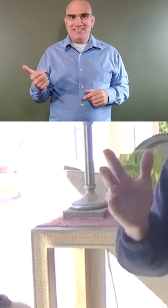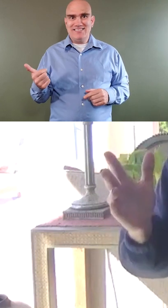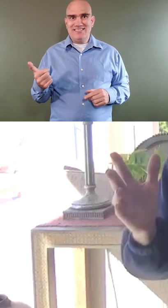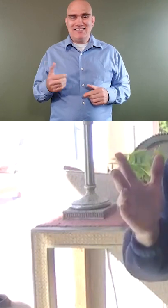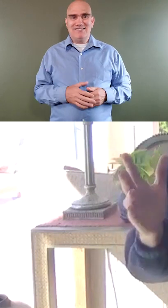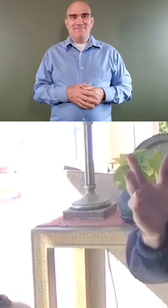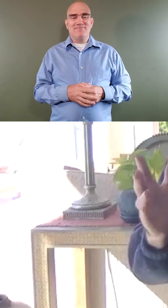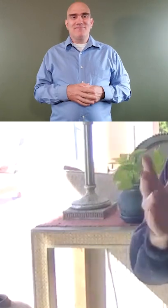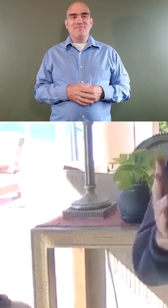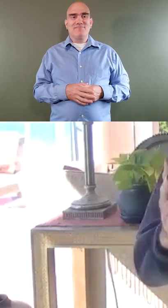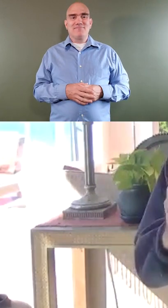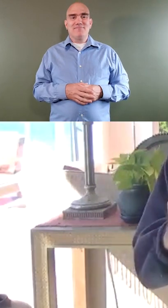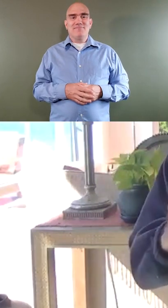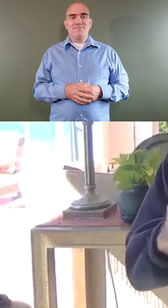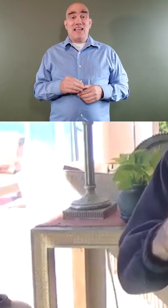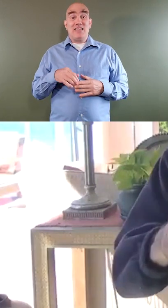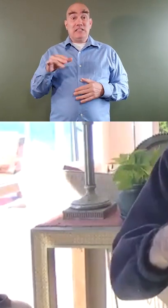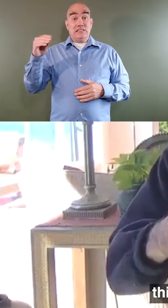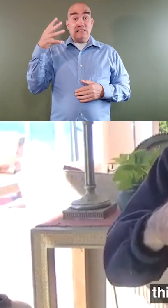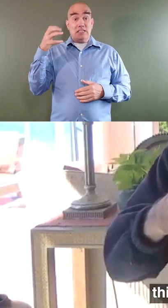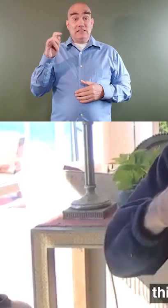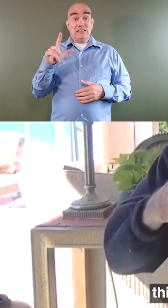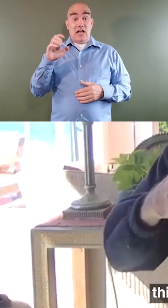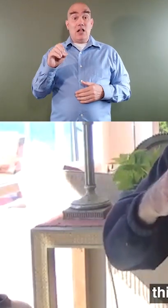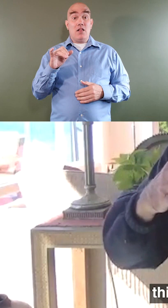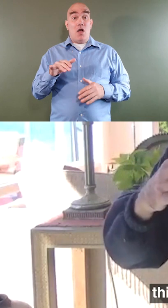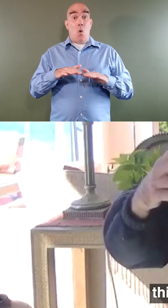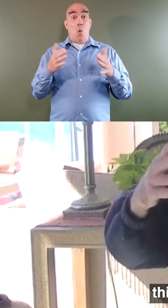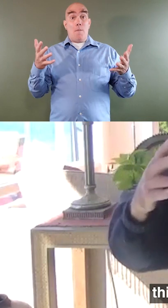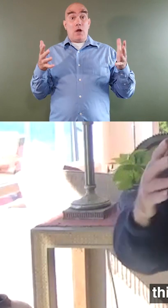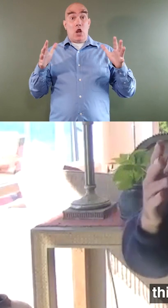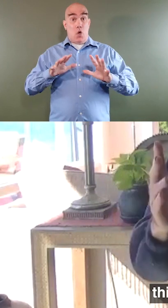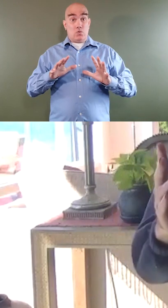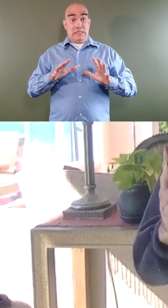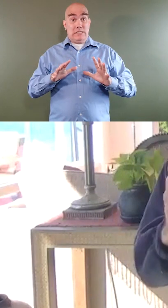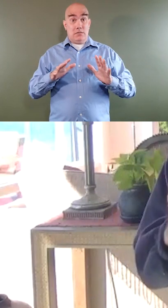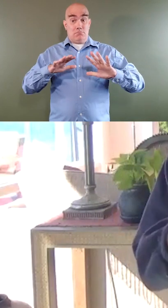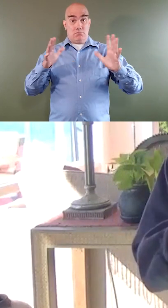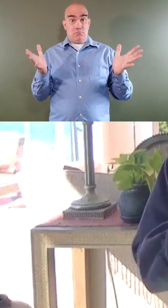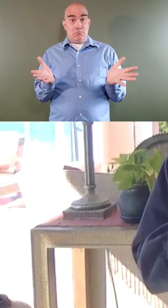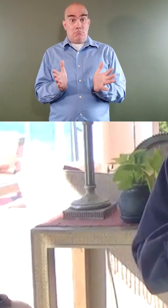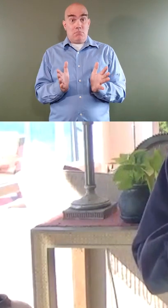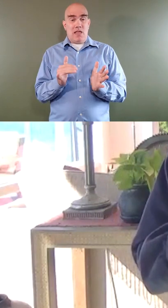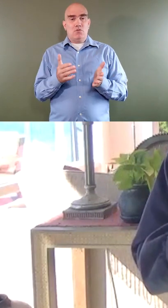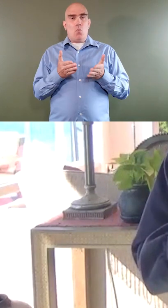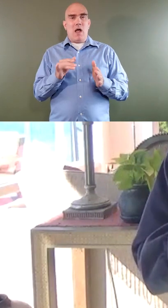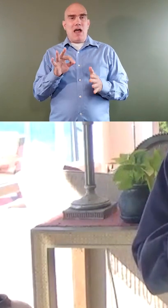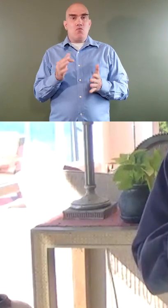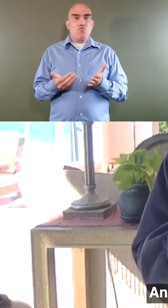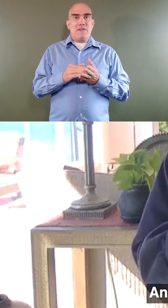else. And in the sun style, this open and closing is a way of kind of revitalizing the